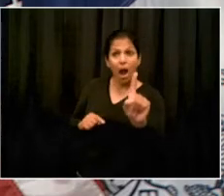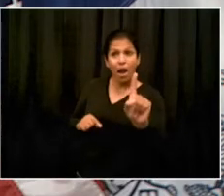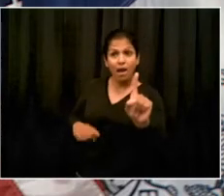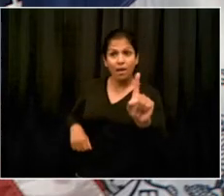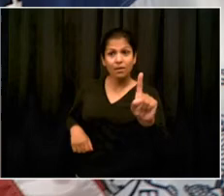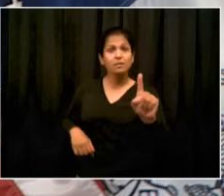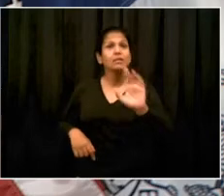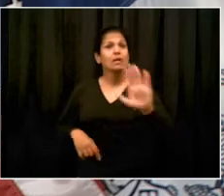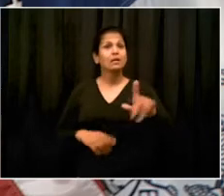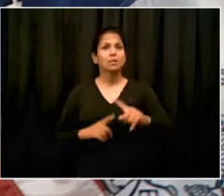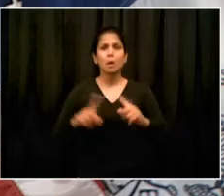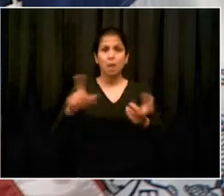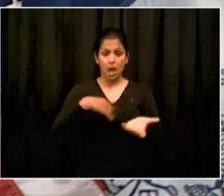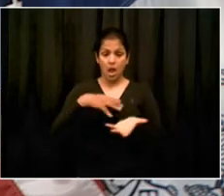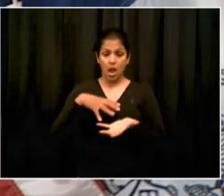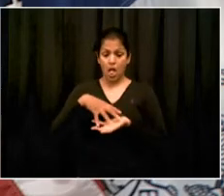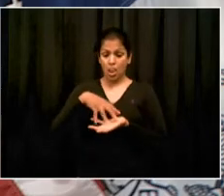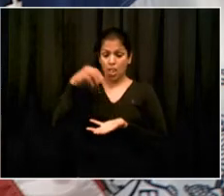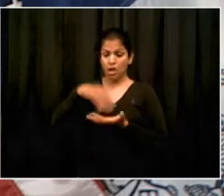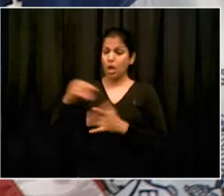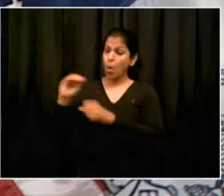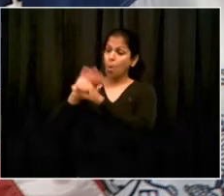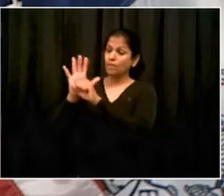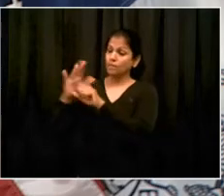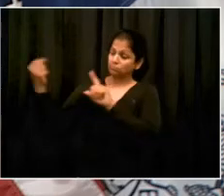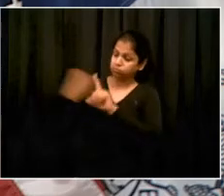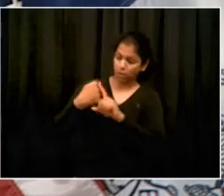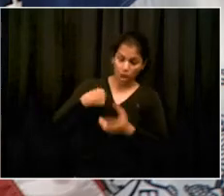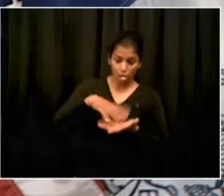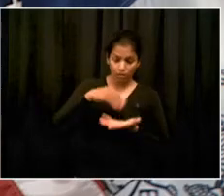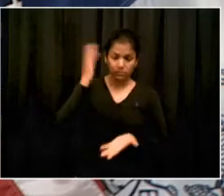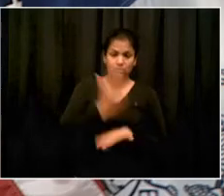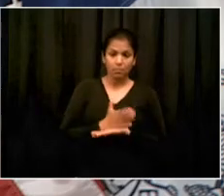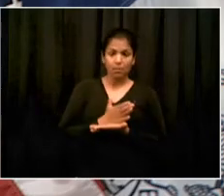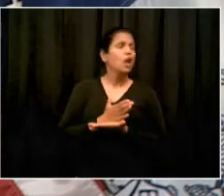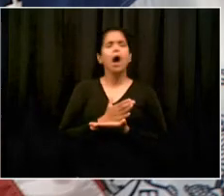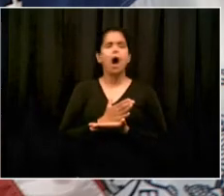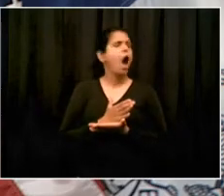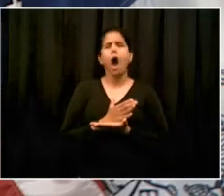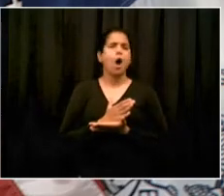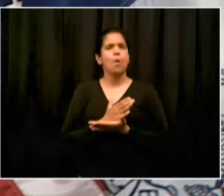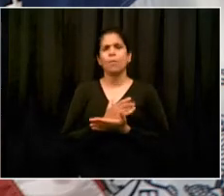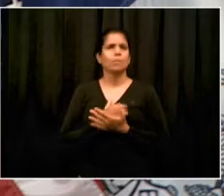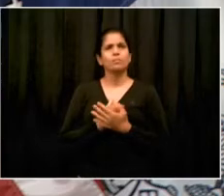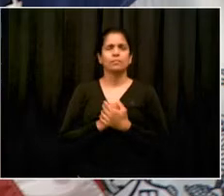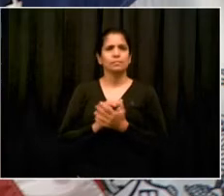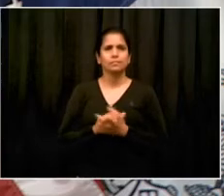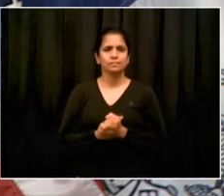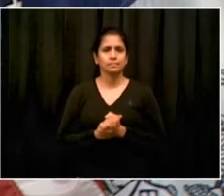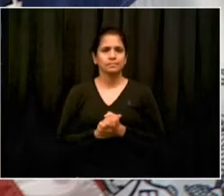that would suggest otherwise, and we're continuing with one standard only, the citywide standard. Go ahead, Bridget.